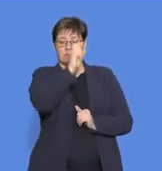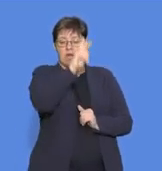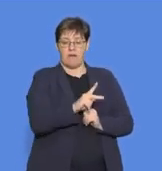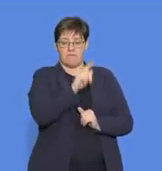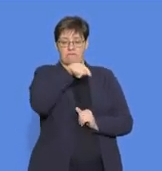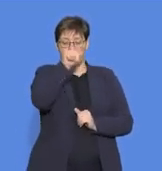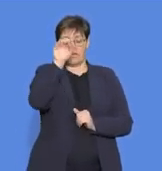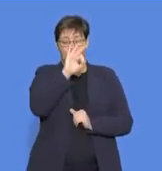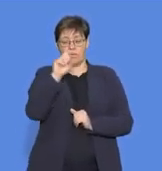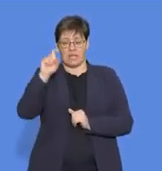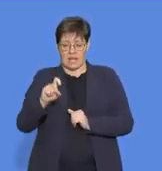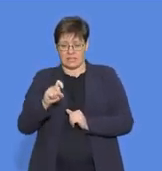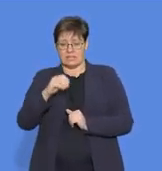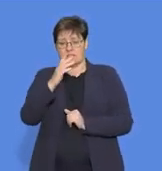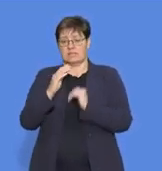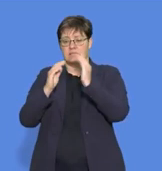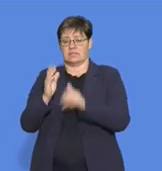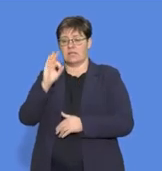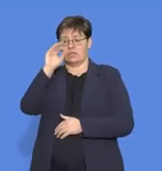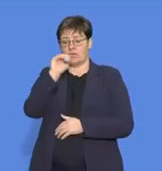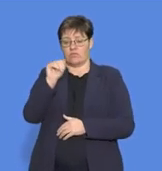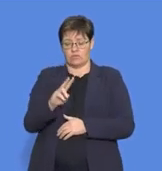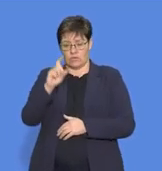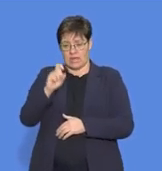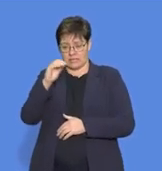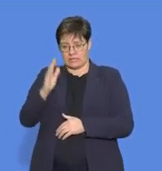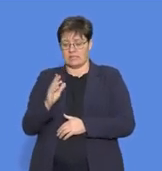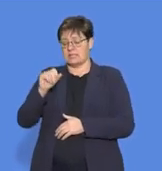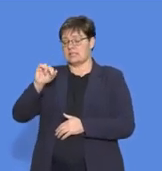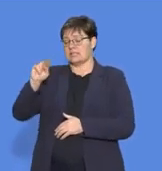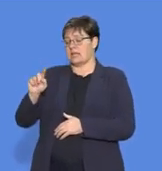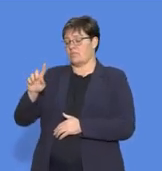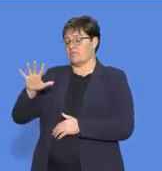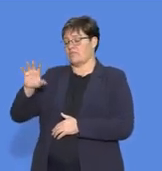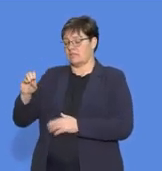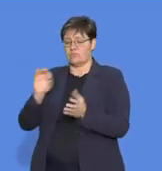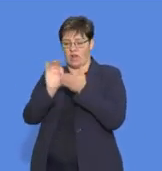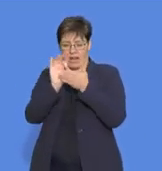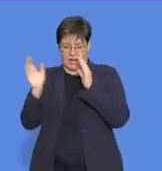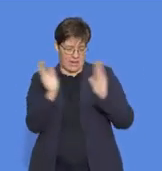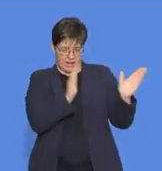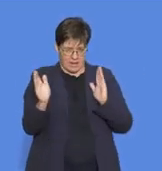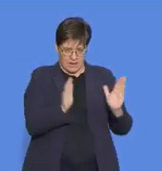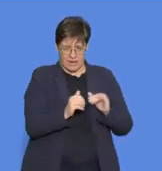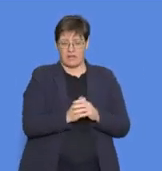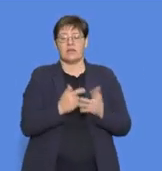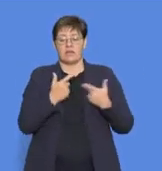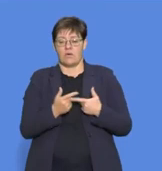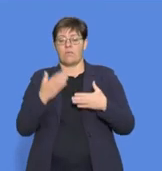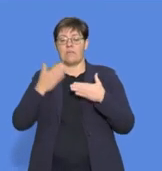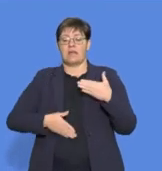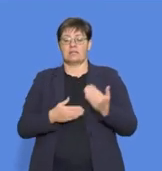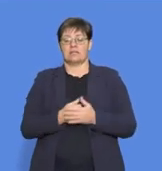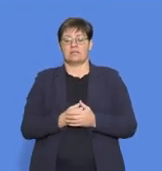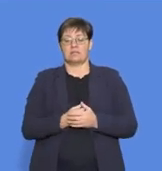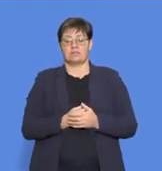and RS. And remember, we found R1 to be 150. Just clean up some of the algebra. And we're going to